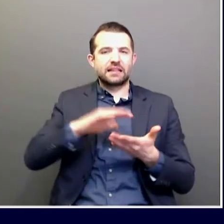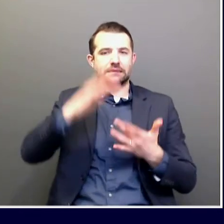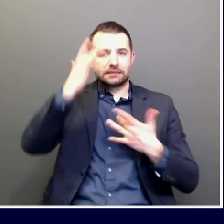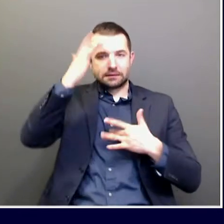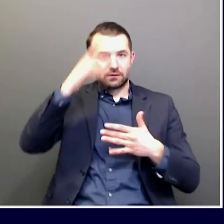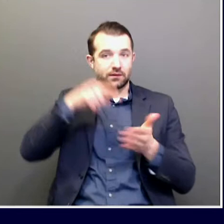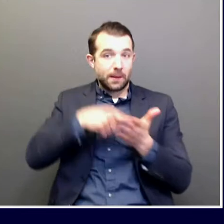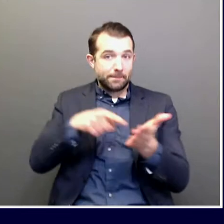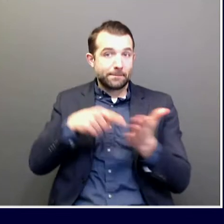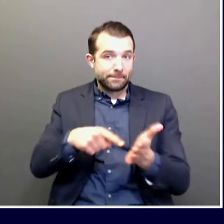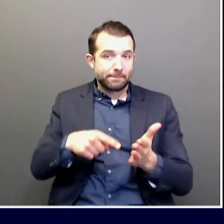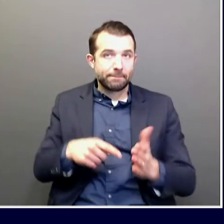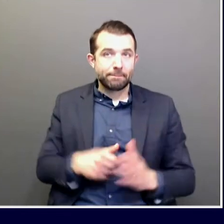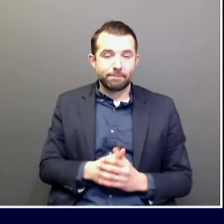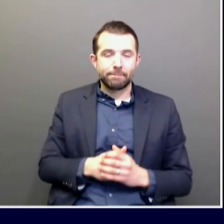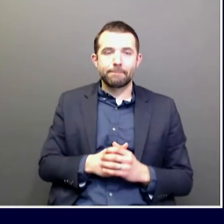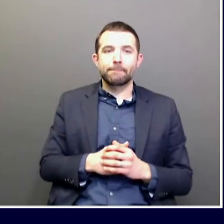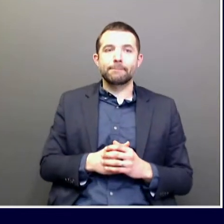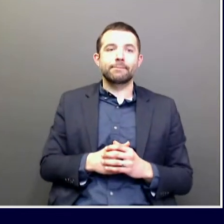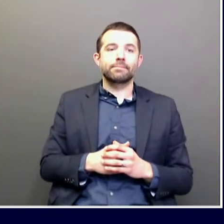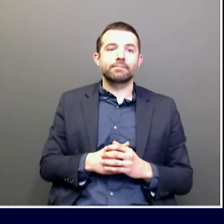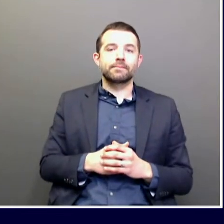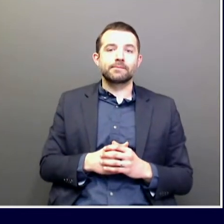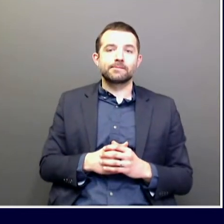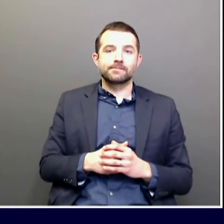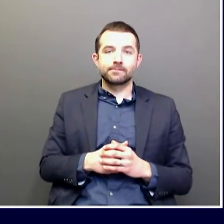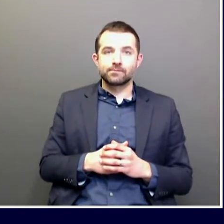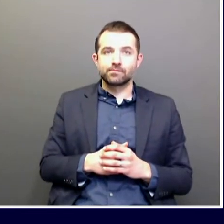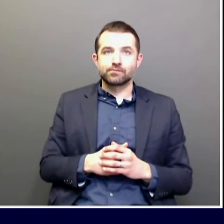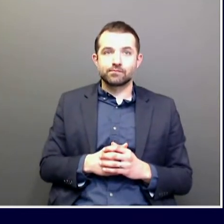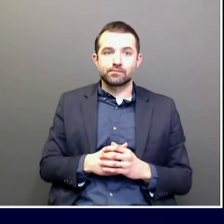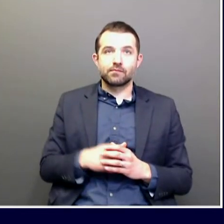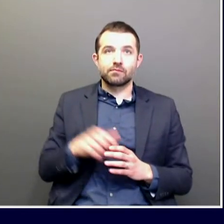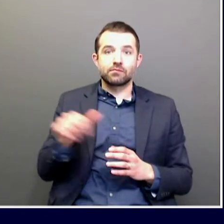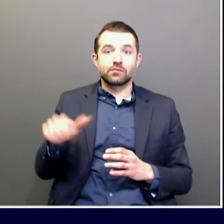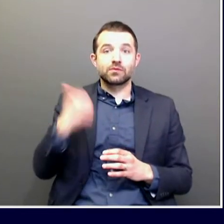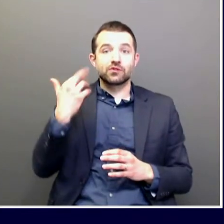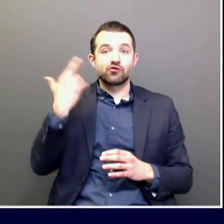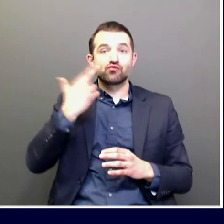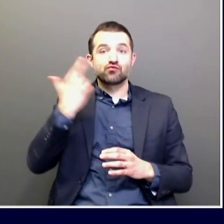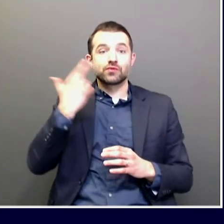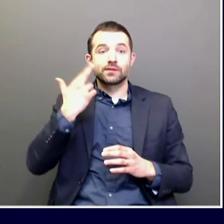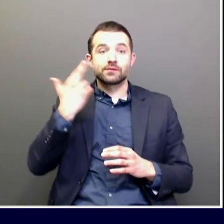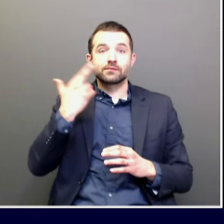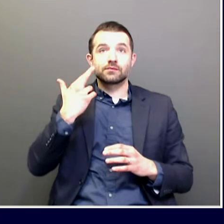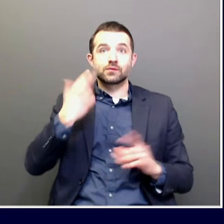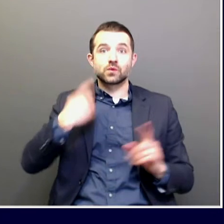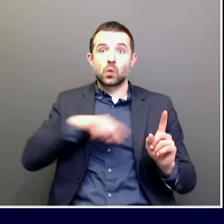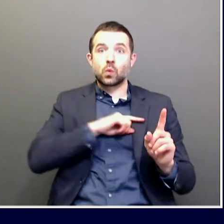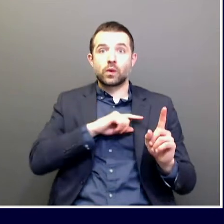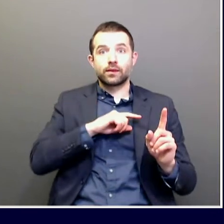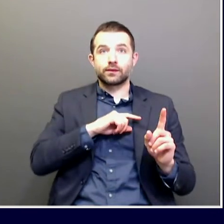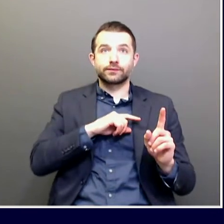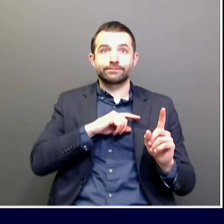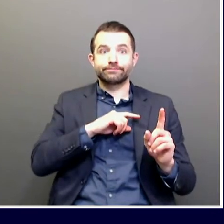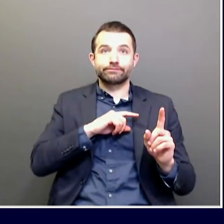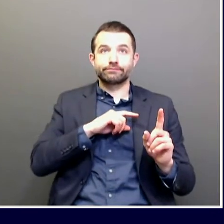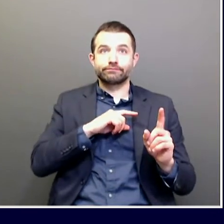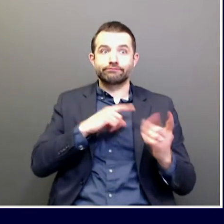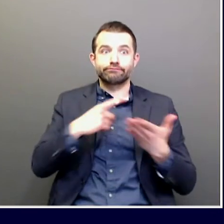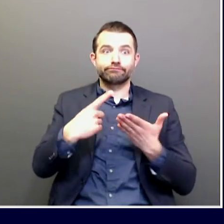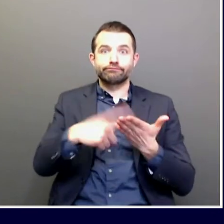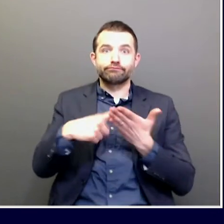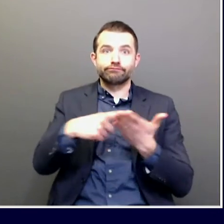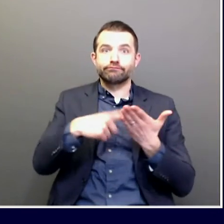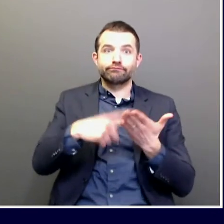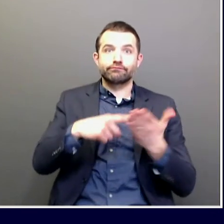over. Okay, thank you very much. Mm-hmm. Thanks, Chris. Emily Bader, over to you next. Hi, good